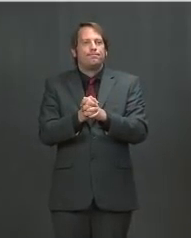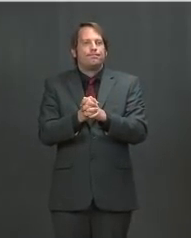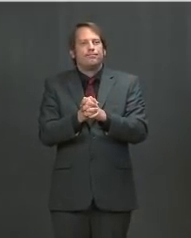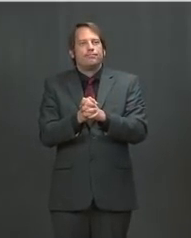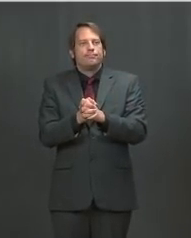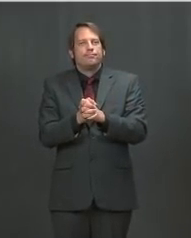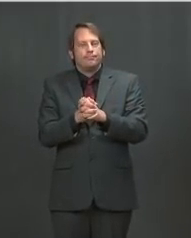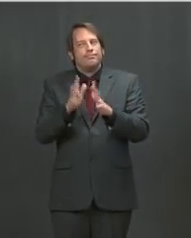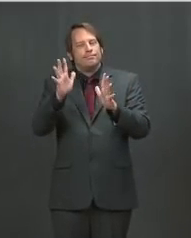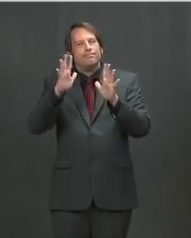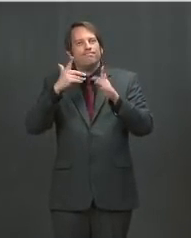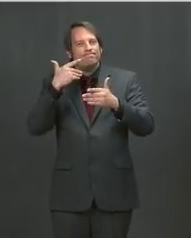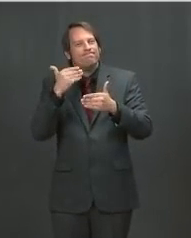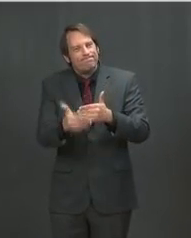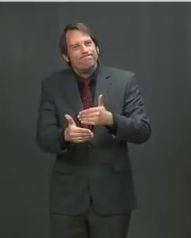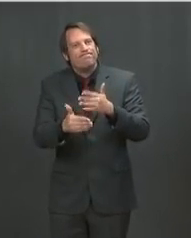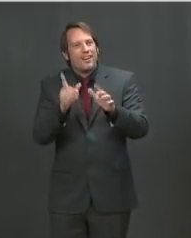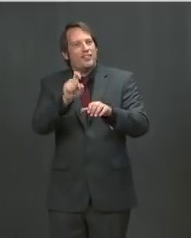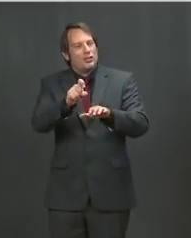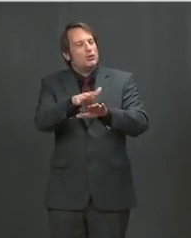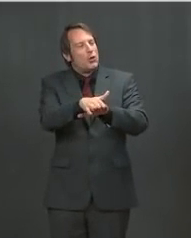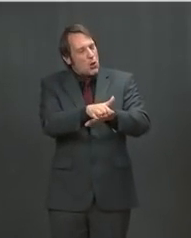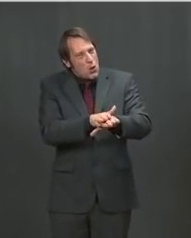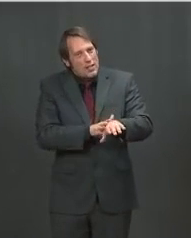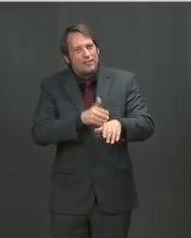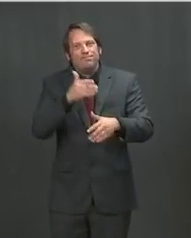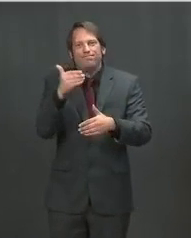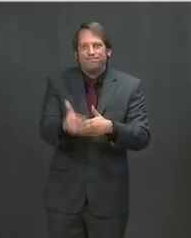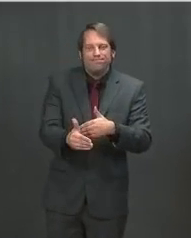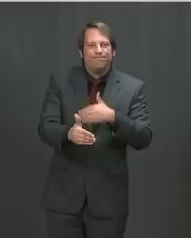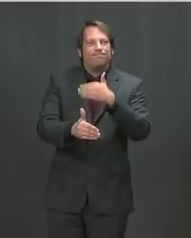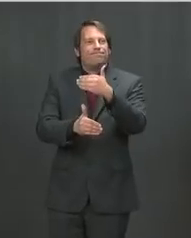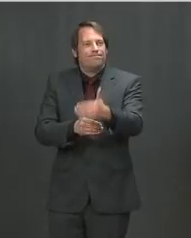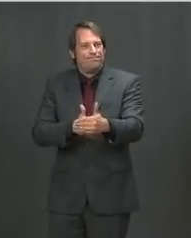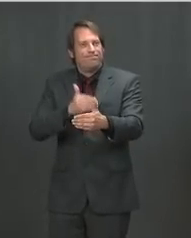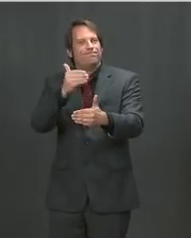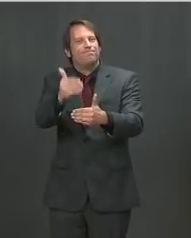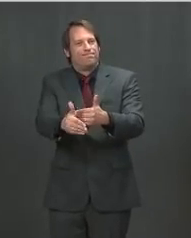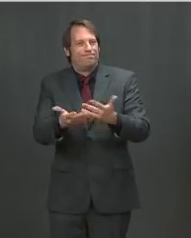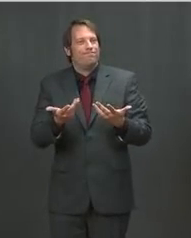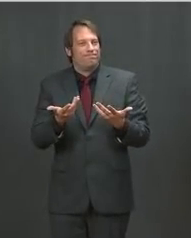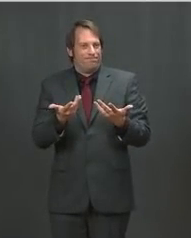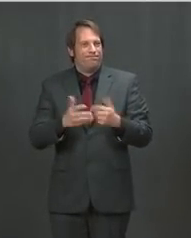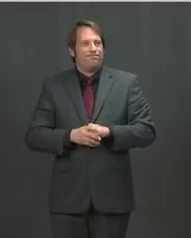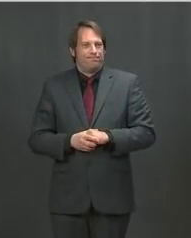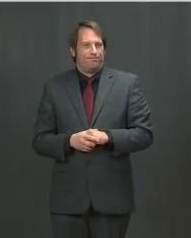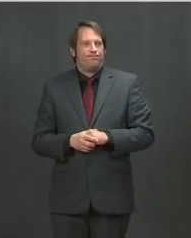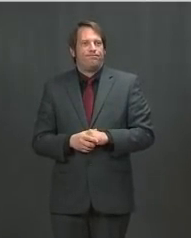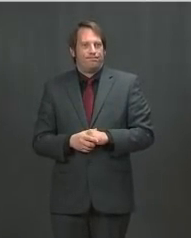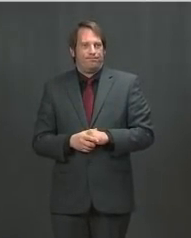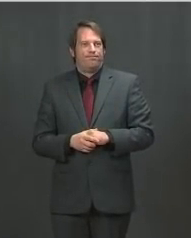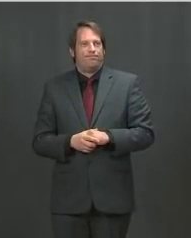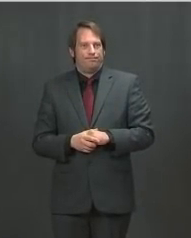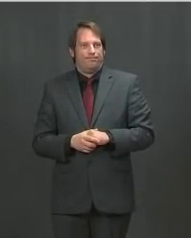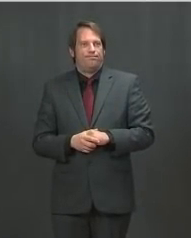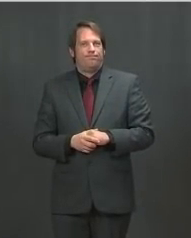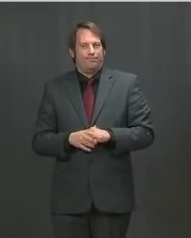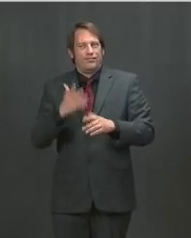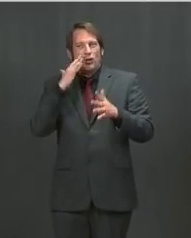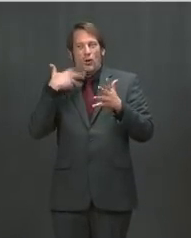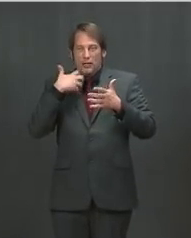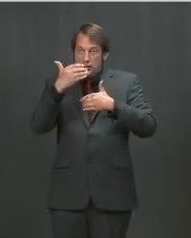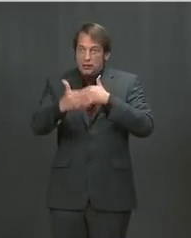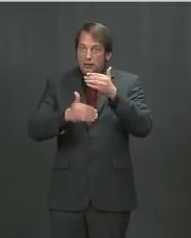along the dial that we can do as a country to get back to our old lives. And that